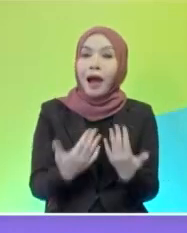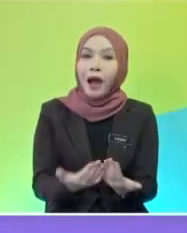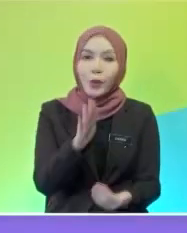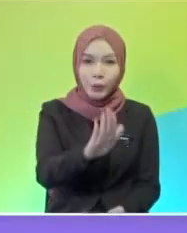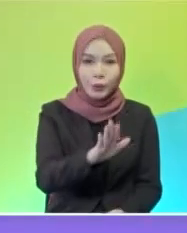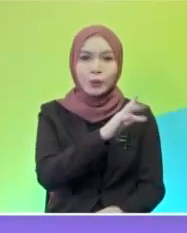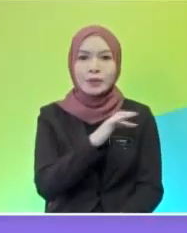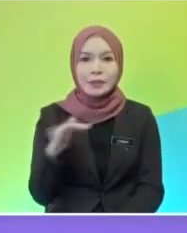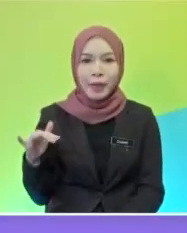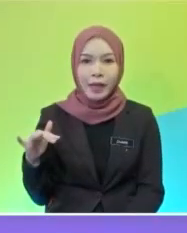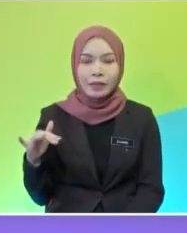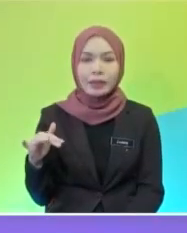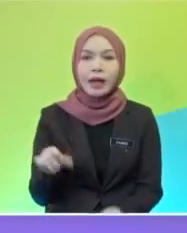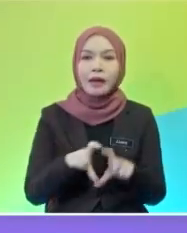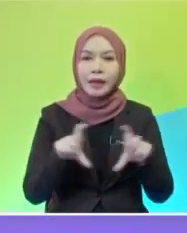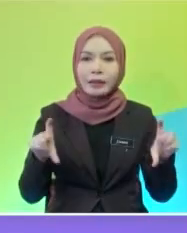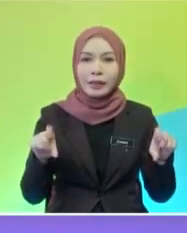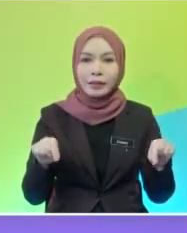rectangle?